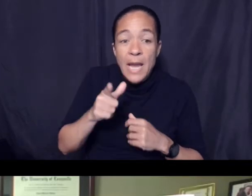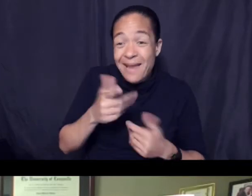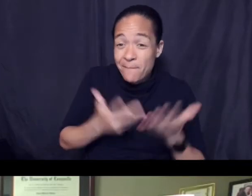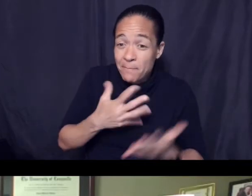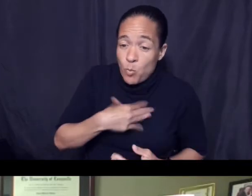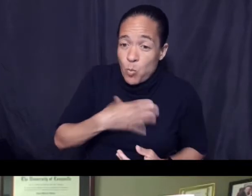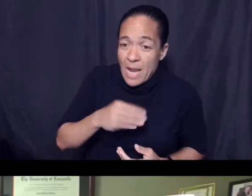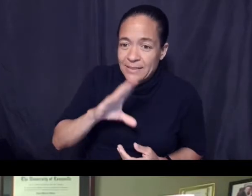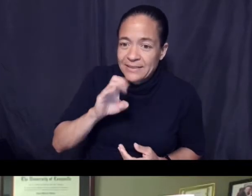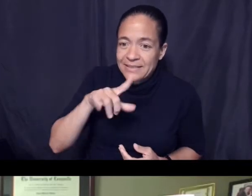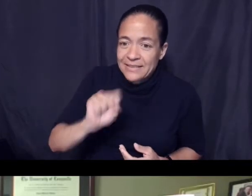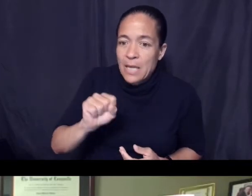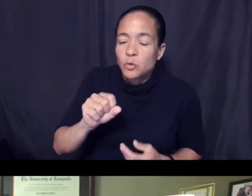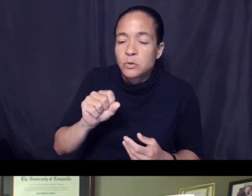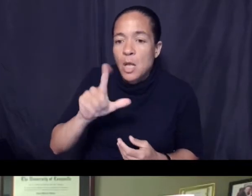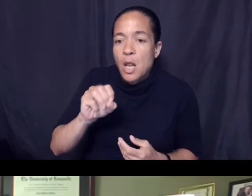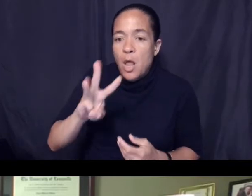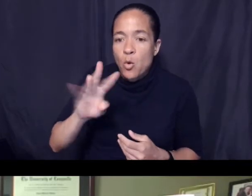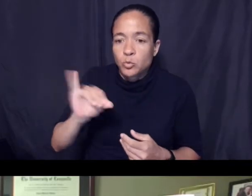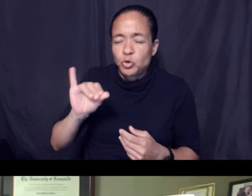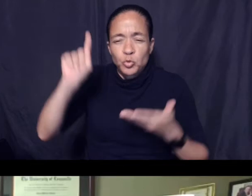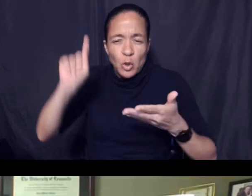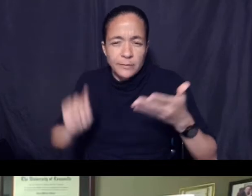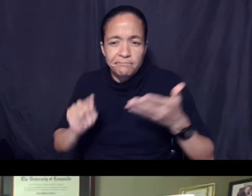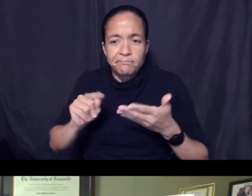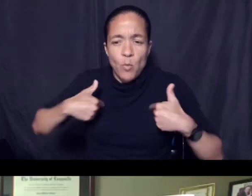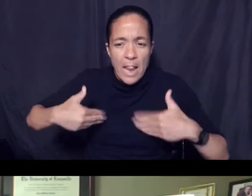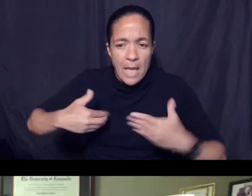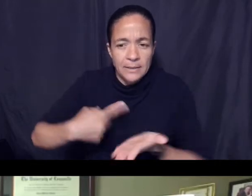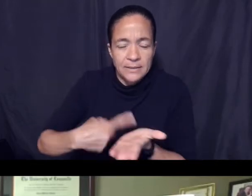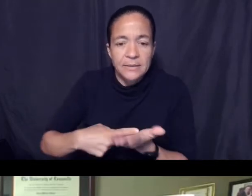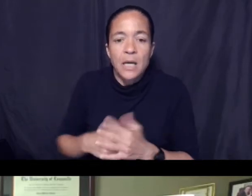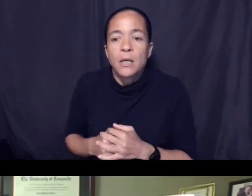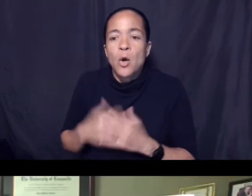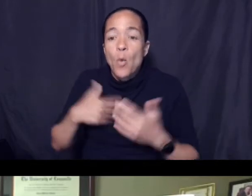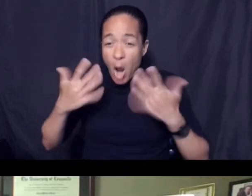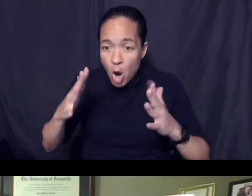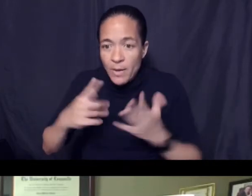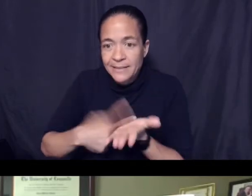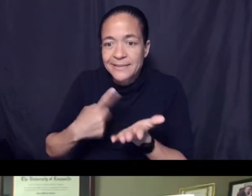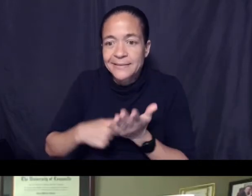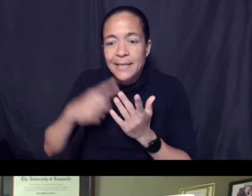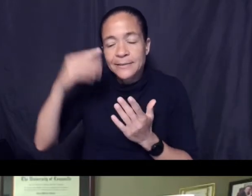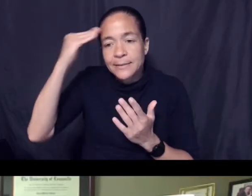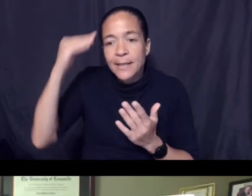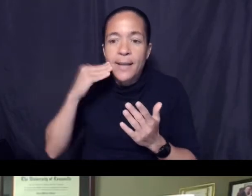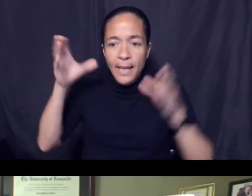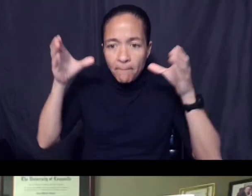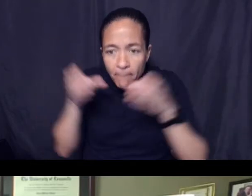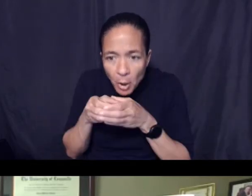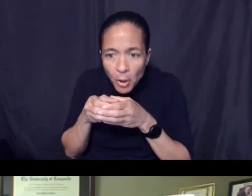white cells be low. We've talked about some of the neuroimaging findings, the small head circumference,